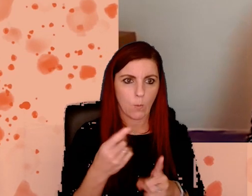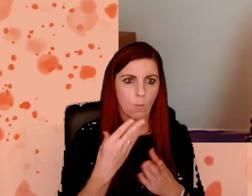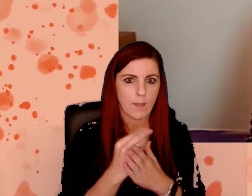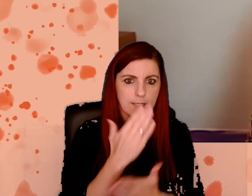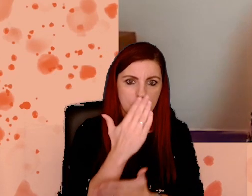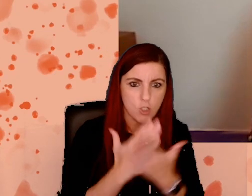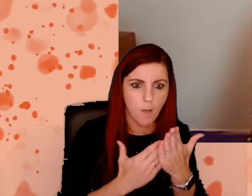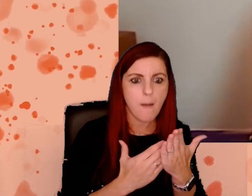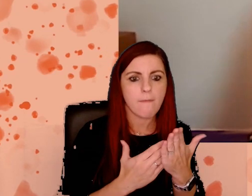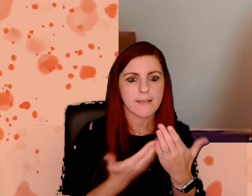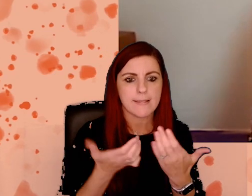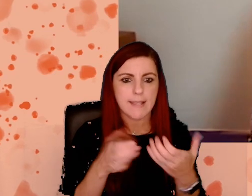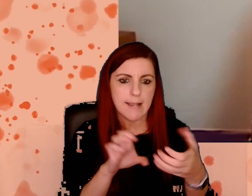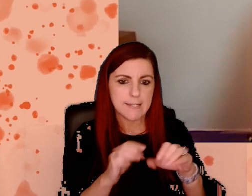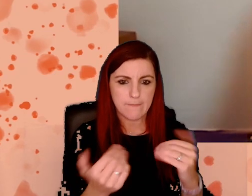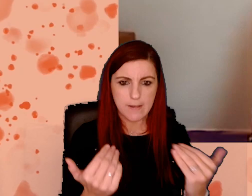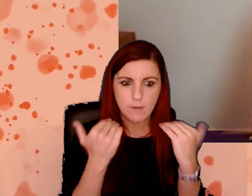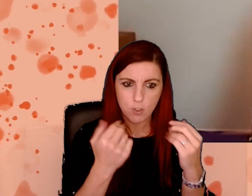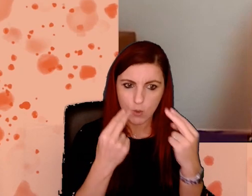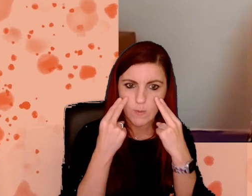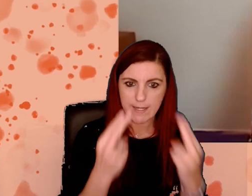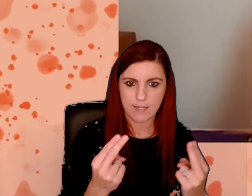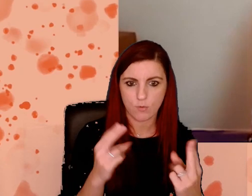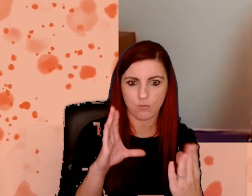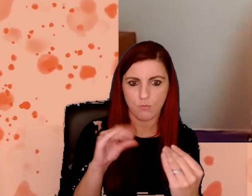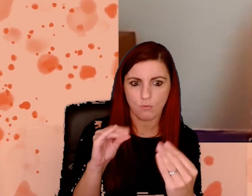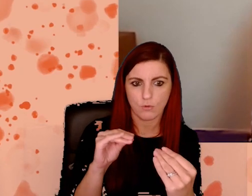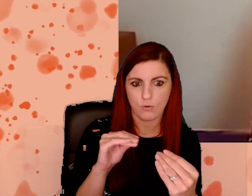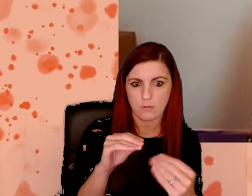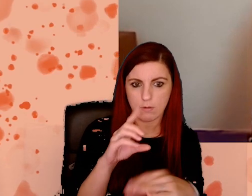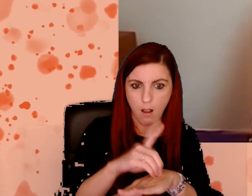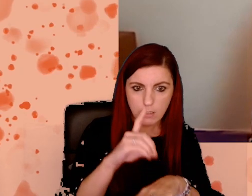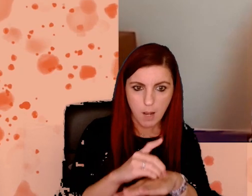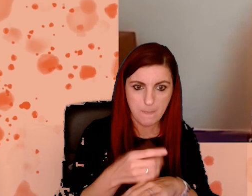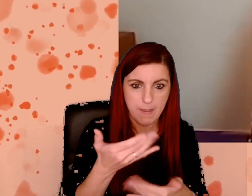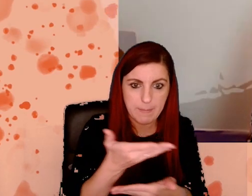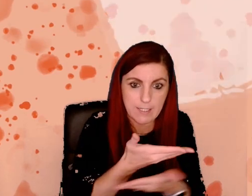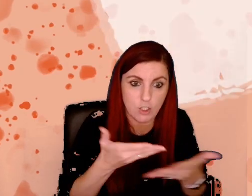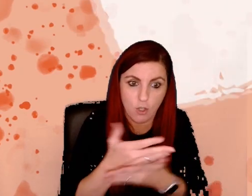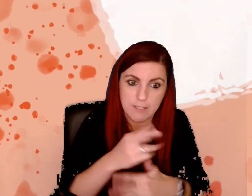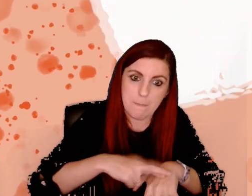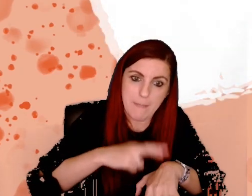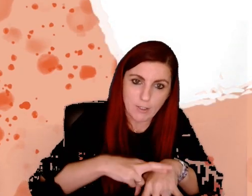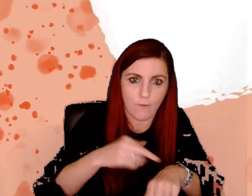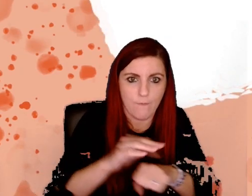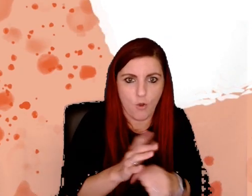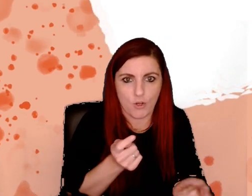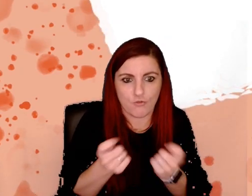with some of the scientific information that you can take to your doctor and maybe discuss better treatment plans.